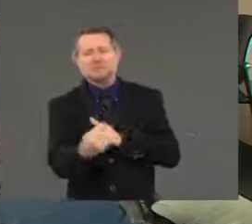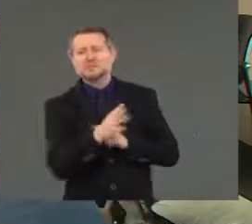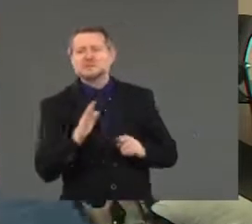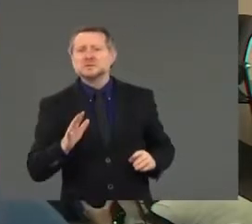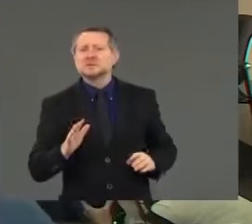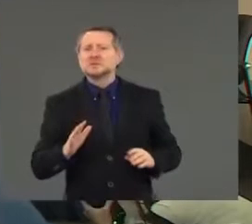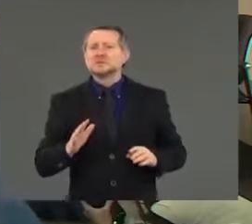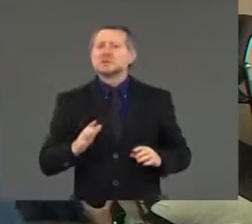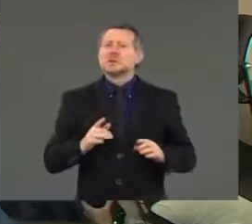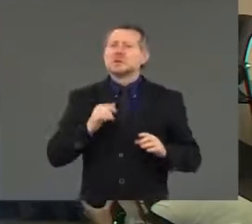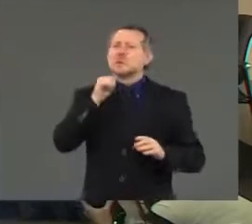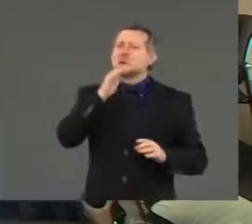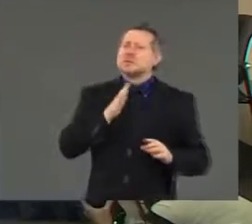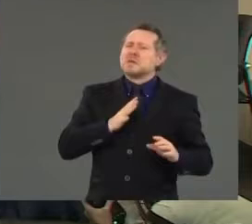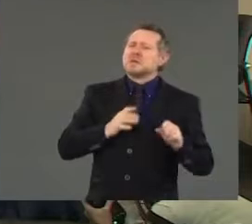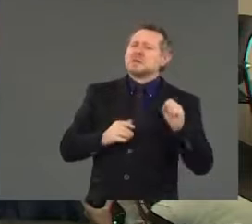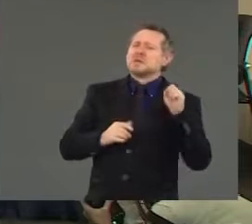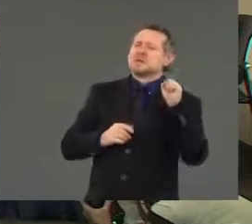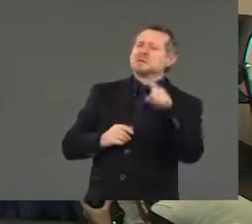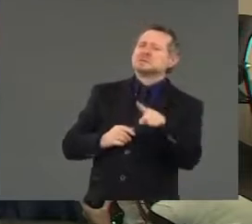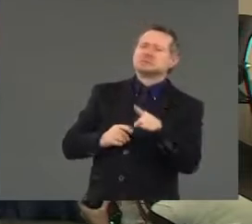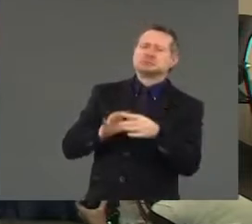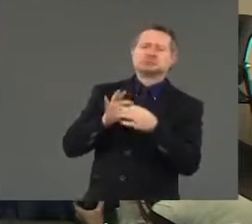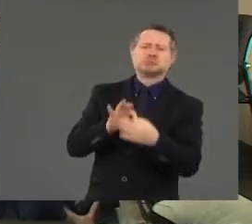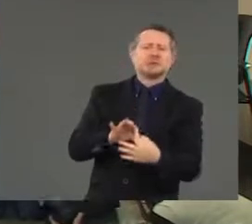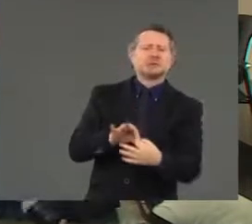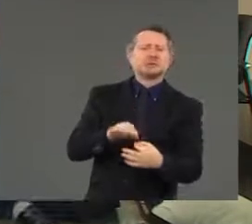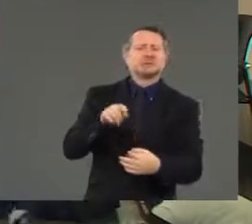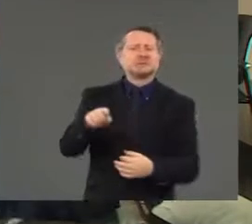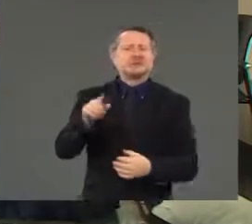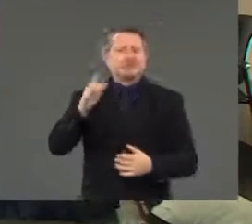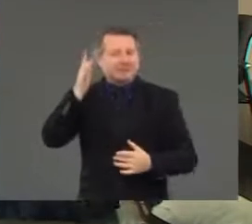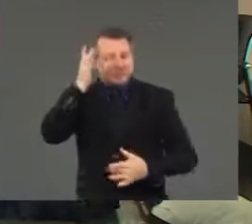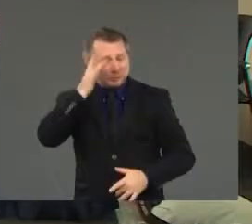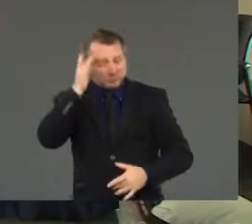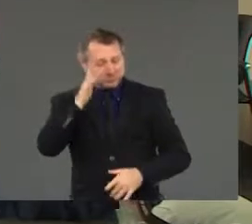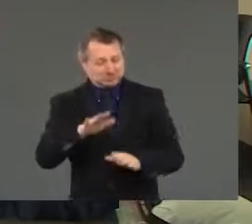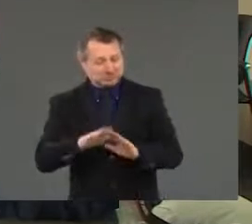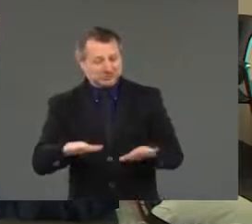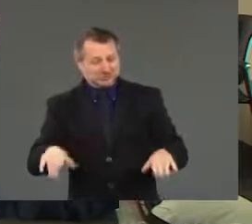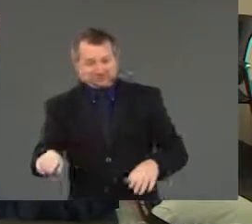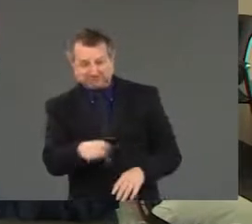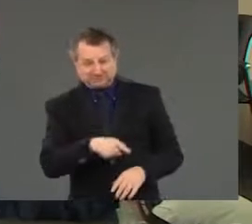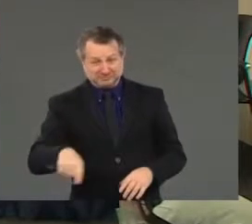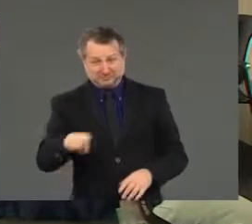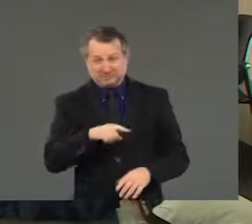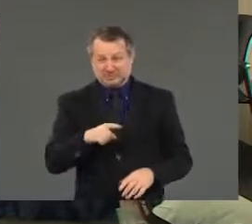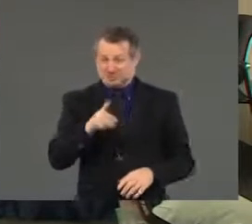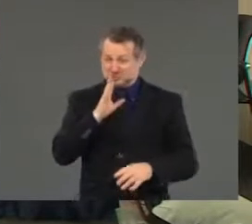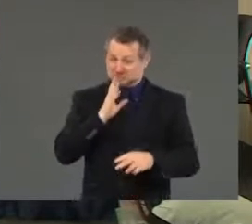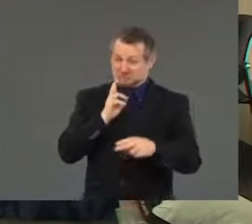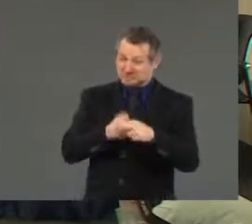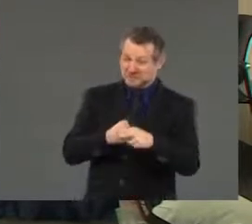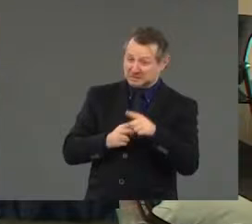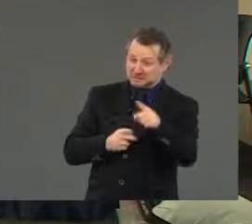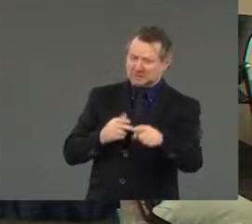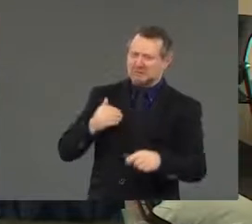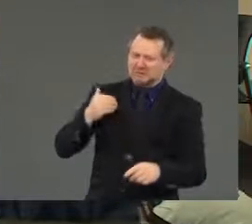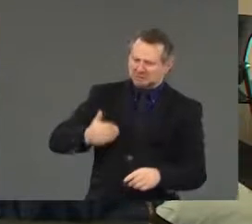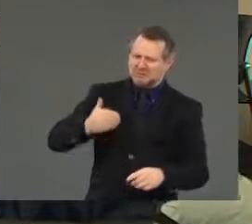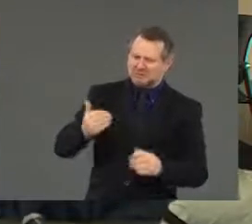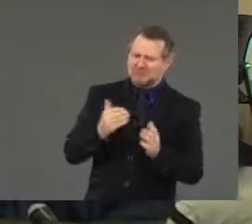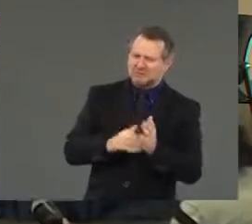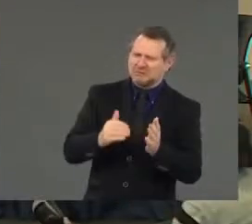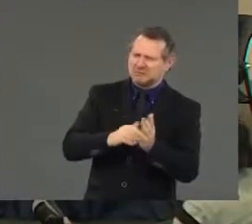this inflammatory syndrome that is impacting kids. You mentioned oftentimes that you struck